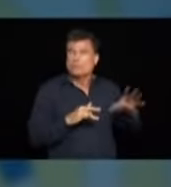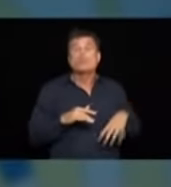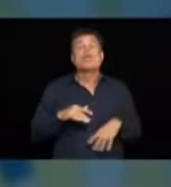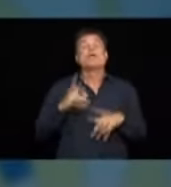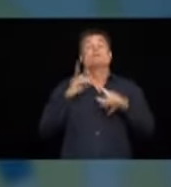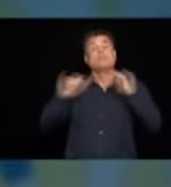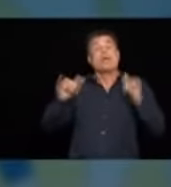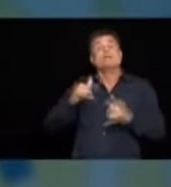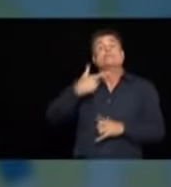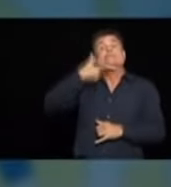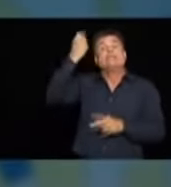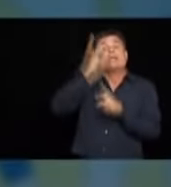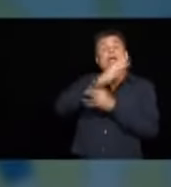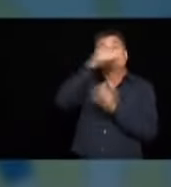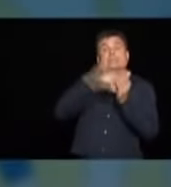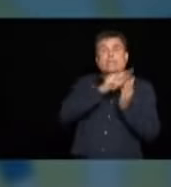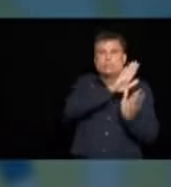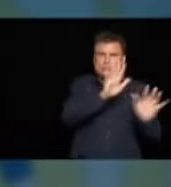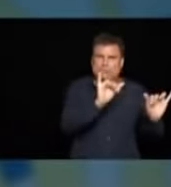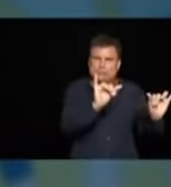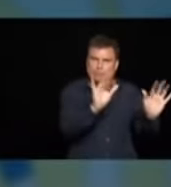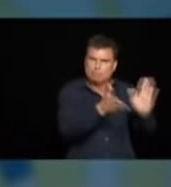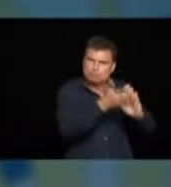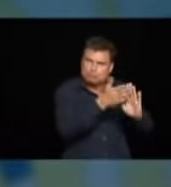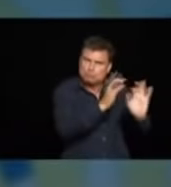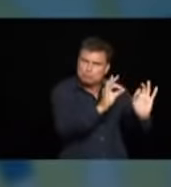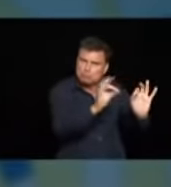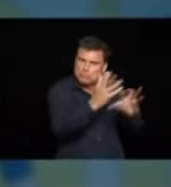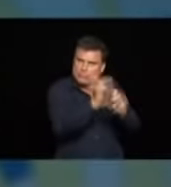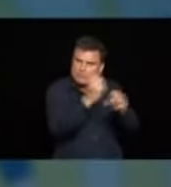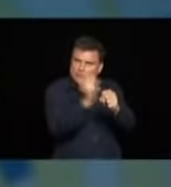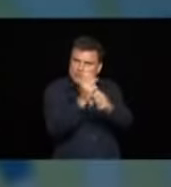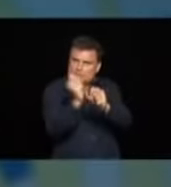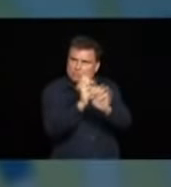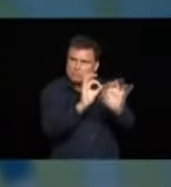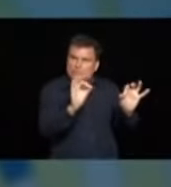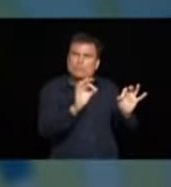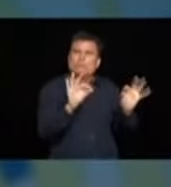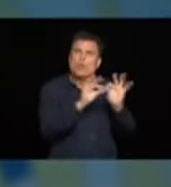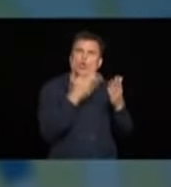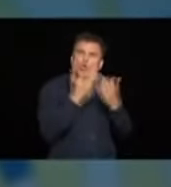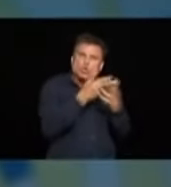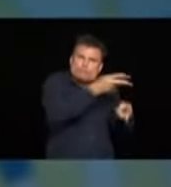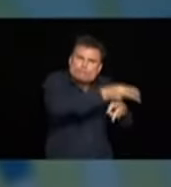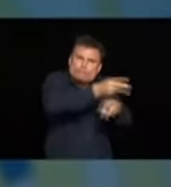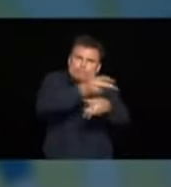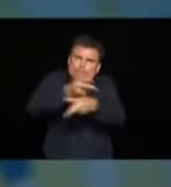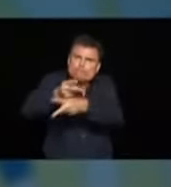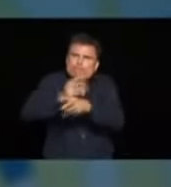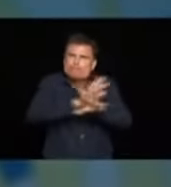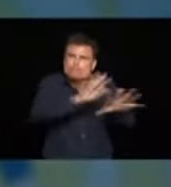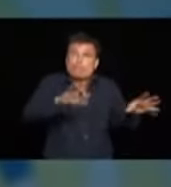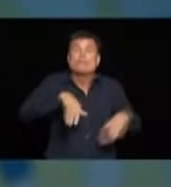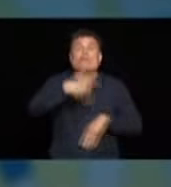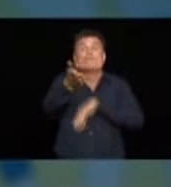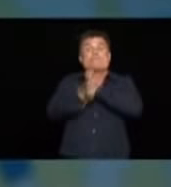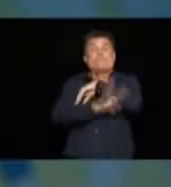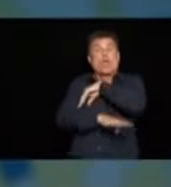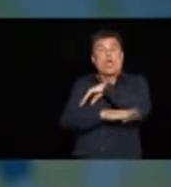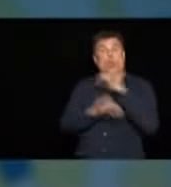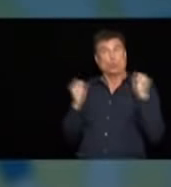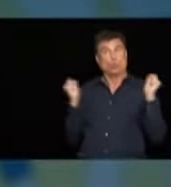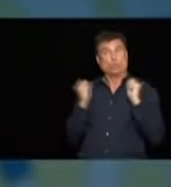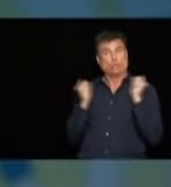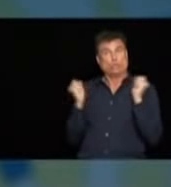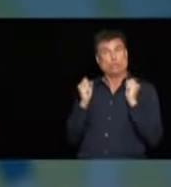homes have the capacity and the staff that they need. This is going to be an important period, and one that we have been actively working